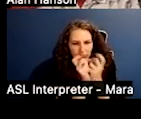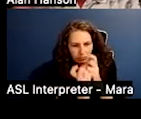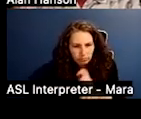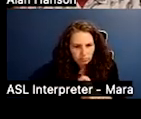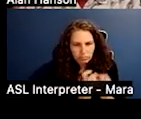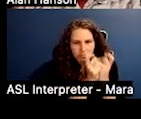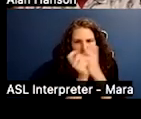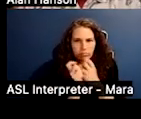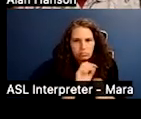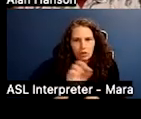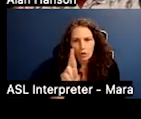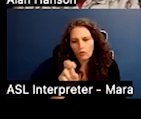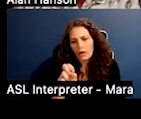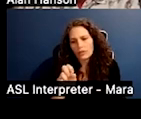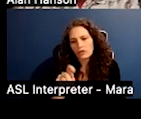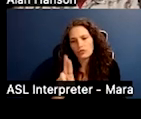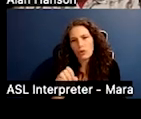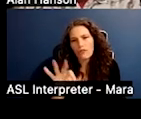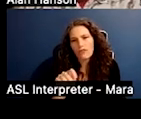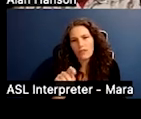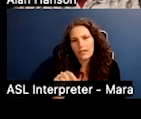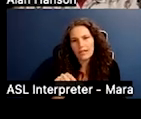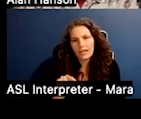method they'd have to use to put in new anchors.